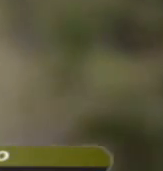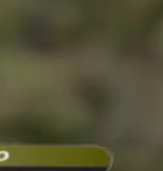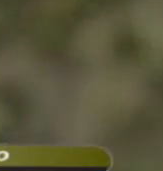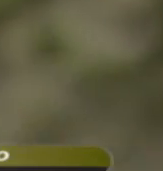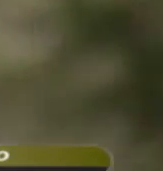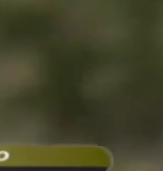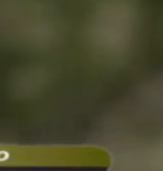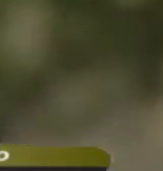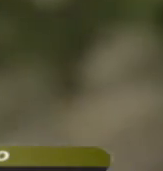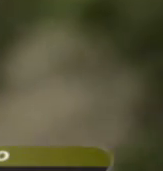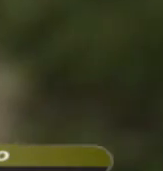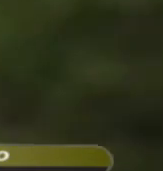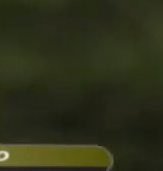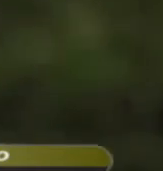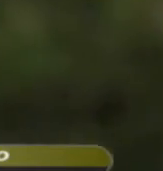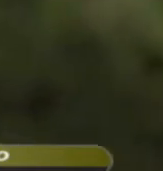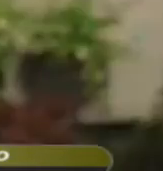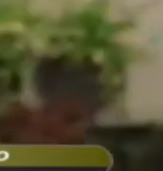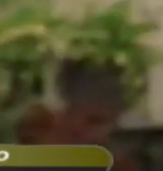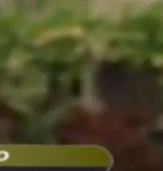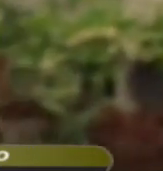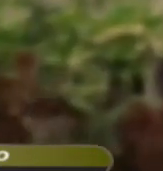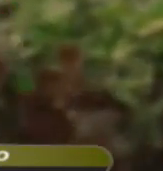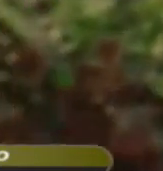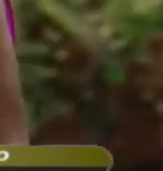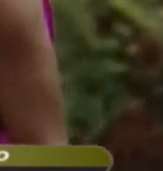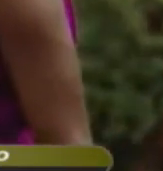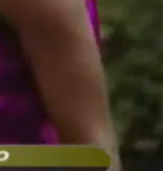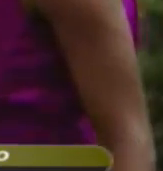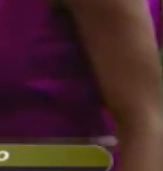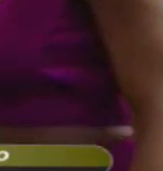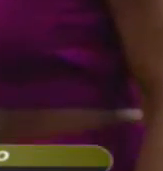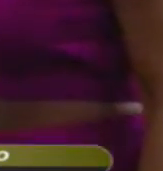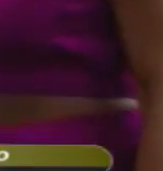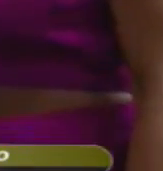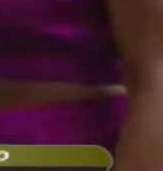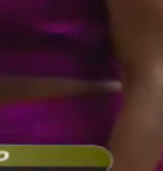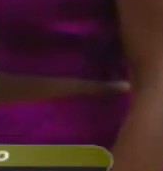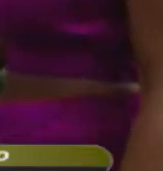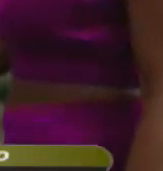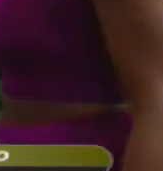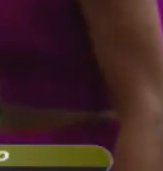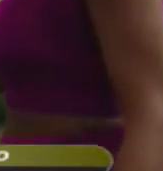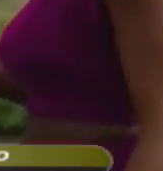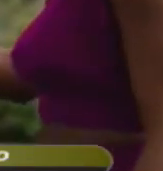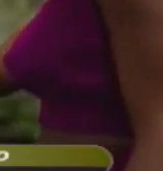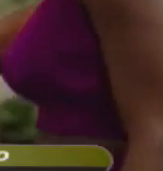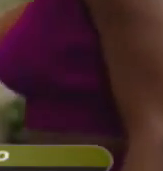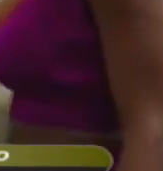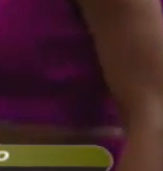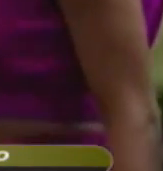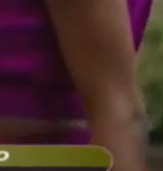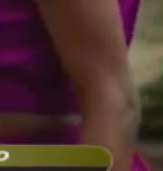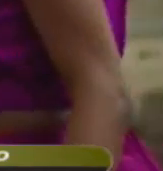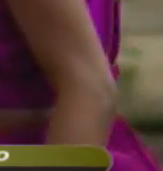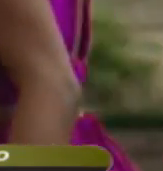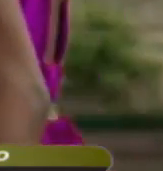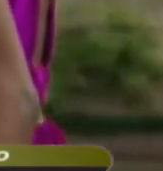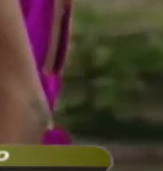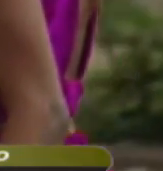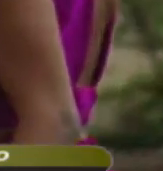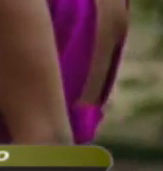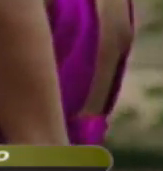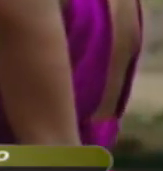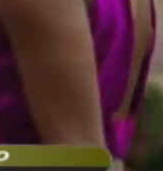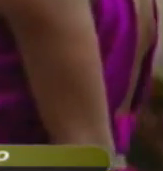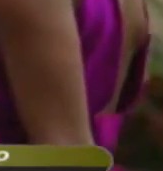my boyfriend dreams. But I don't really know you that well. I wanna go with you, do this